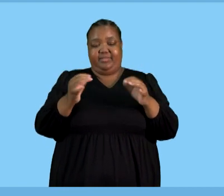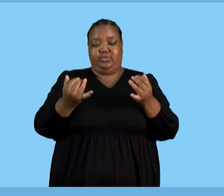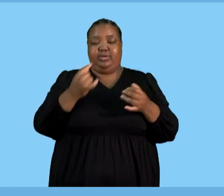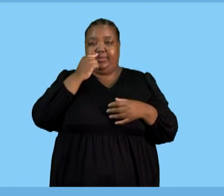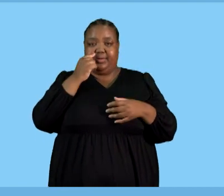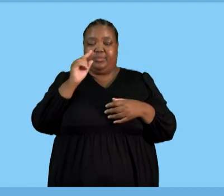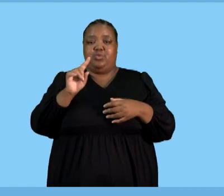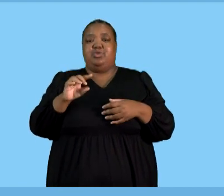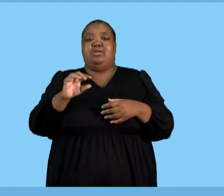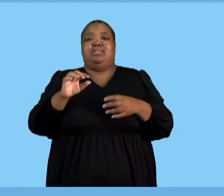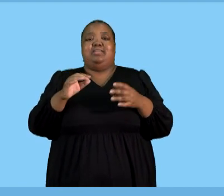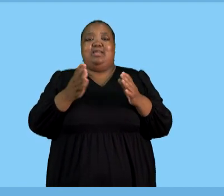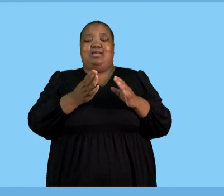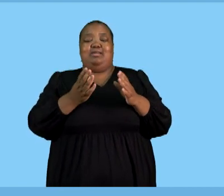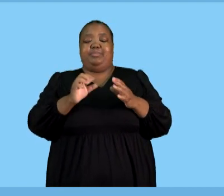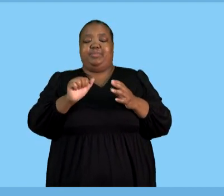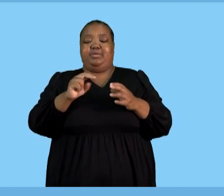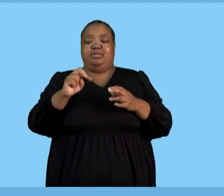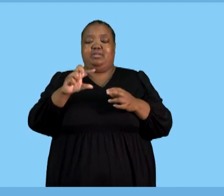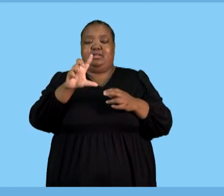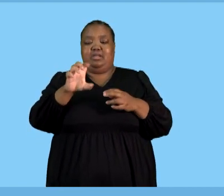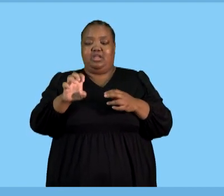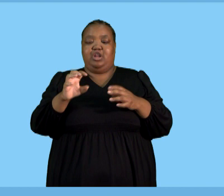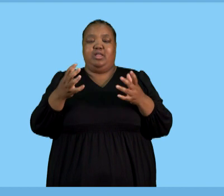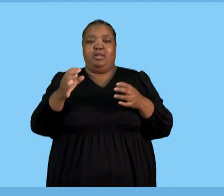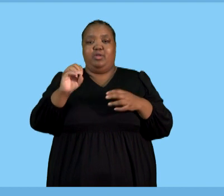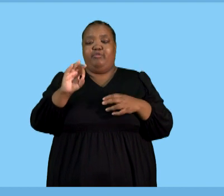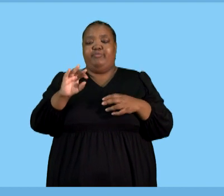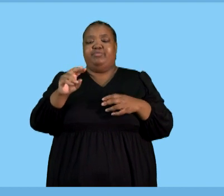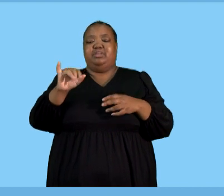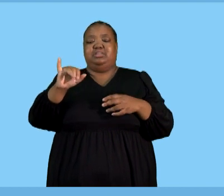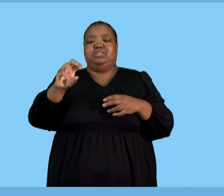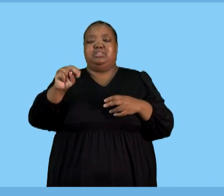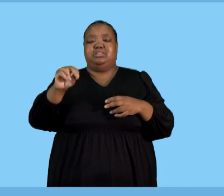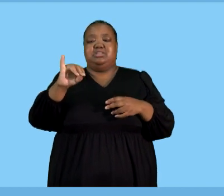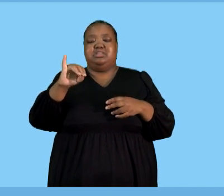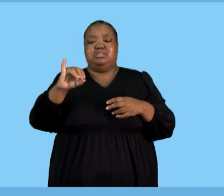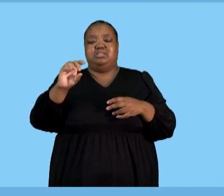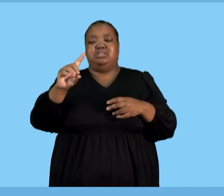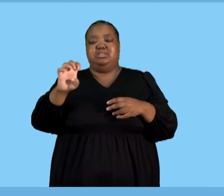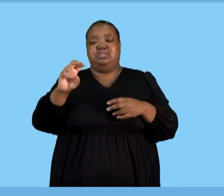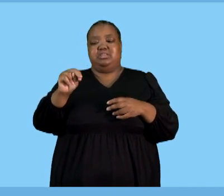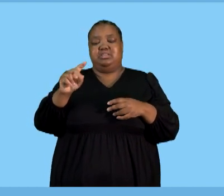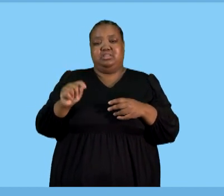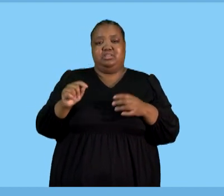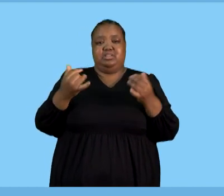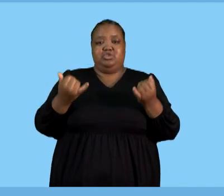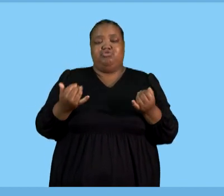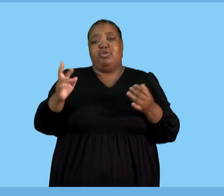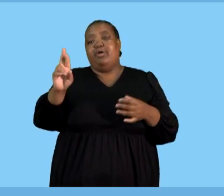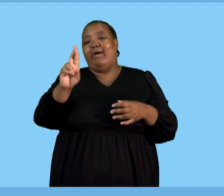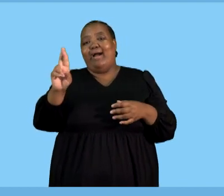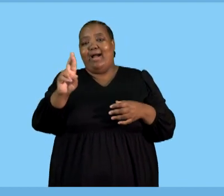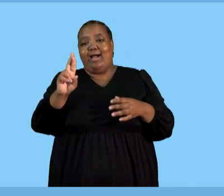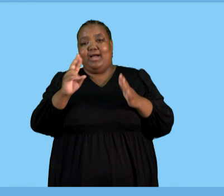or denoted by I. And the one between now, again, the normal and the reflected ray, that's going to be given by small letter